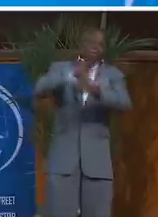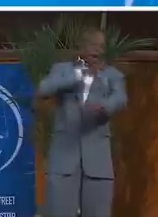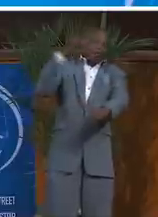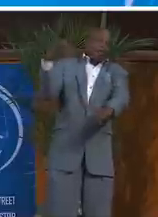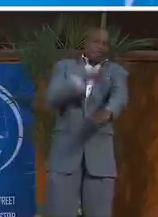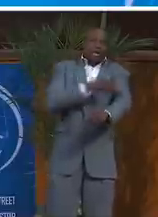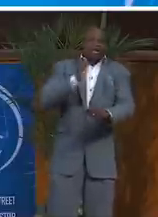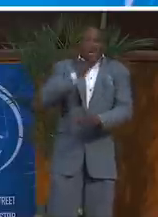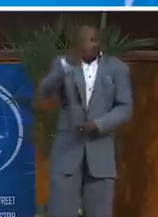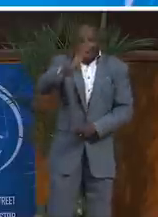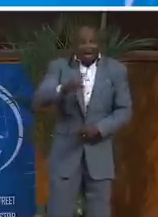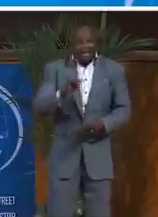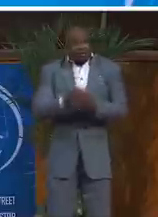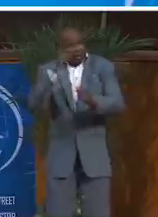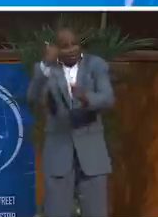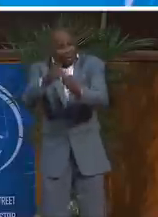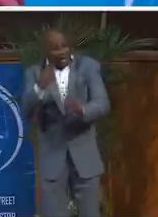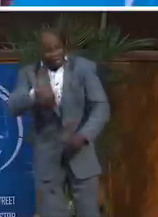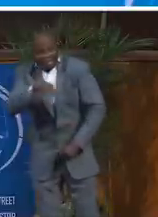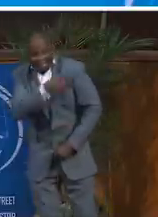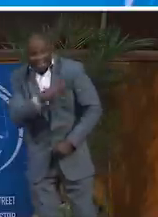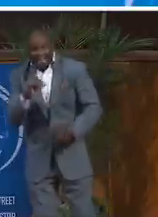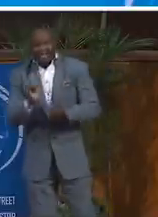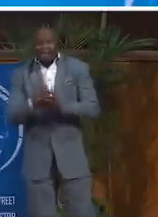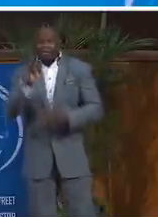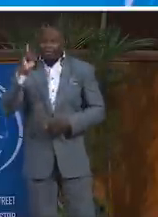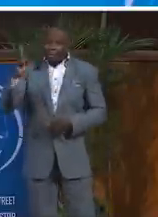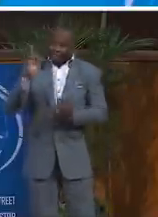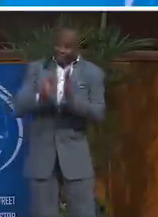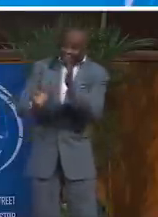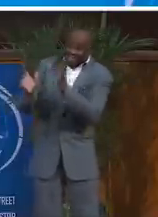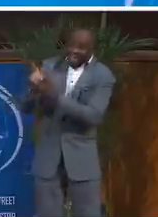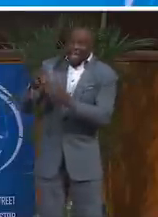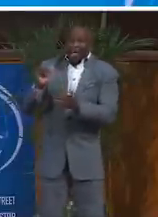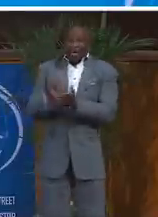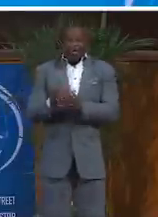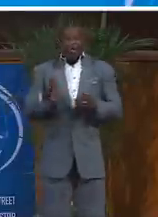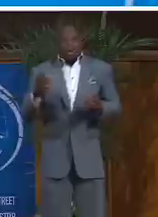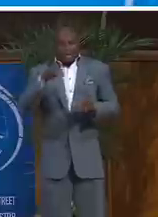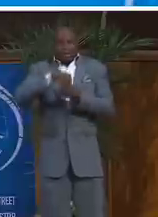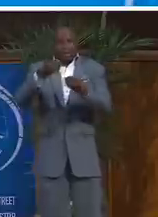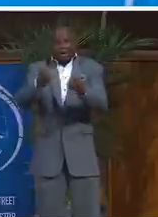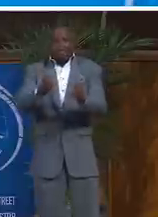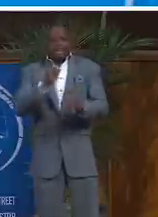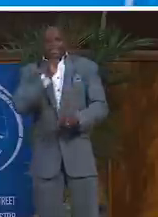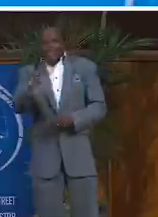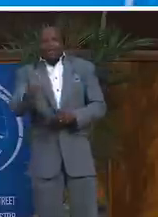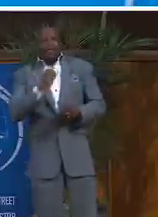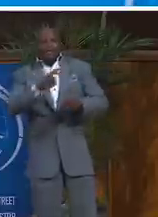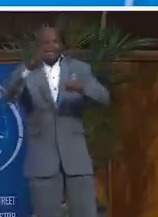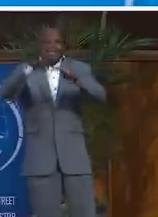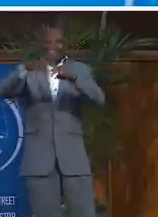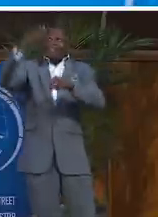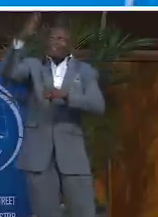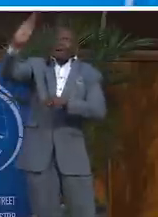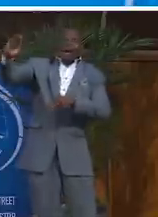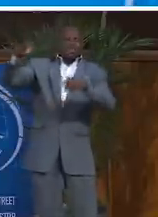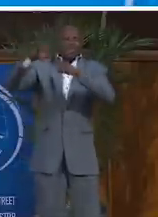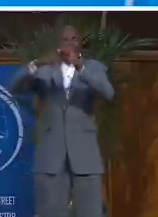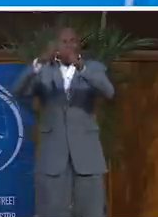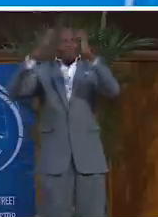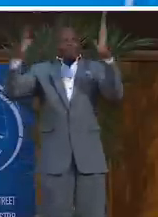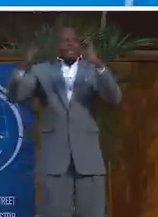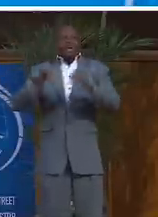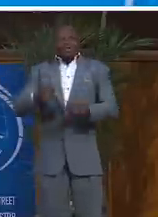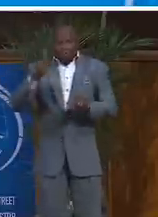It is a reminder to us that the one who occupies the office doesn't sit on the throne. The one